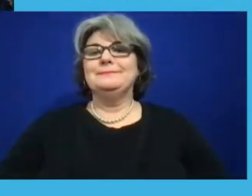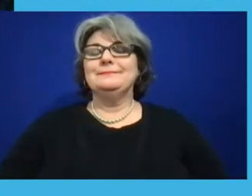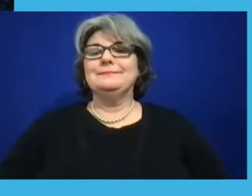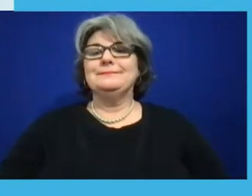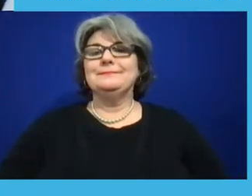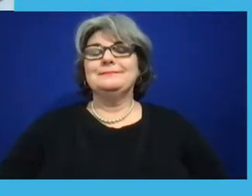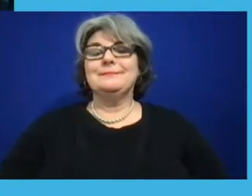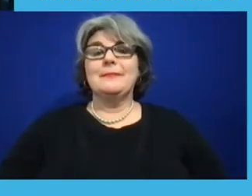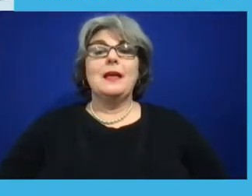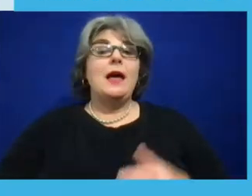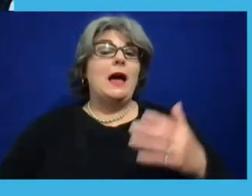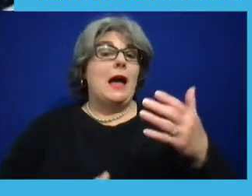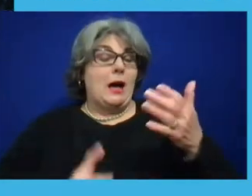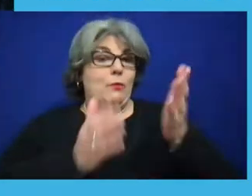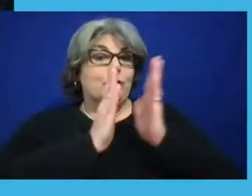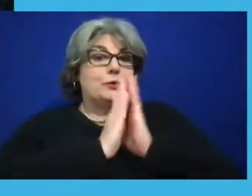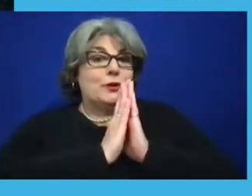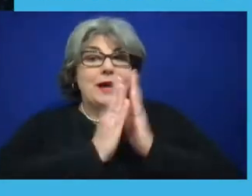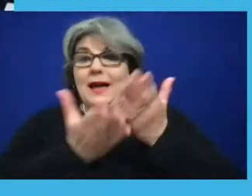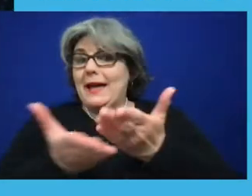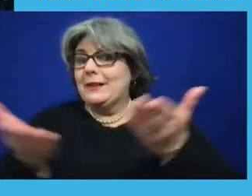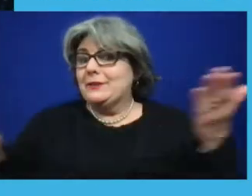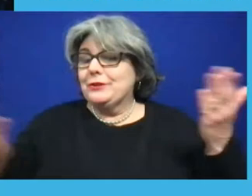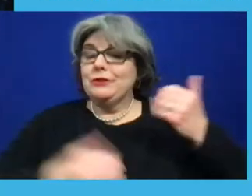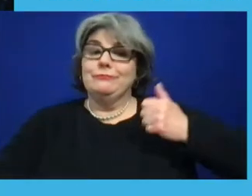that, Georgia.